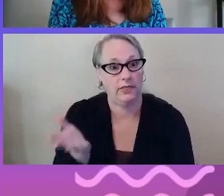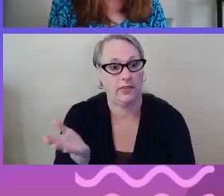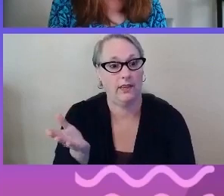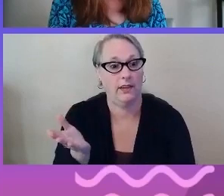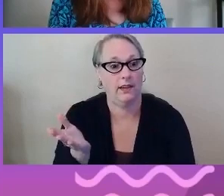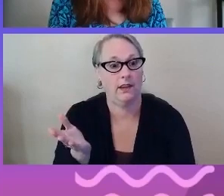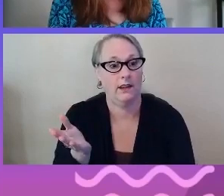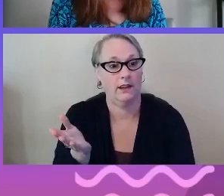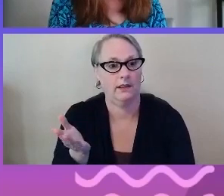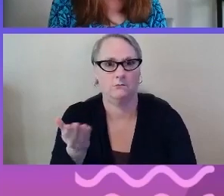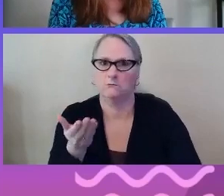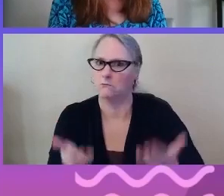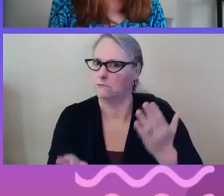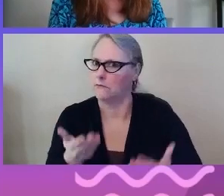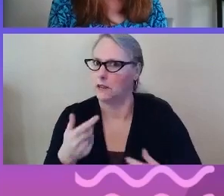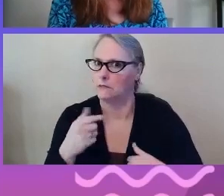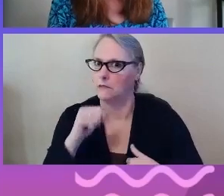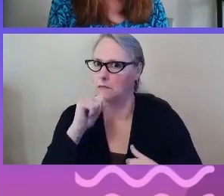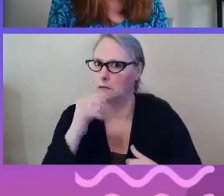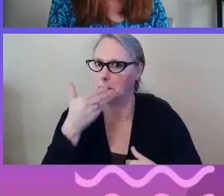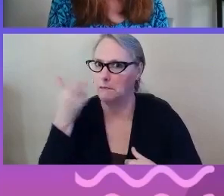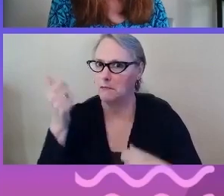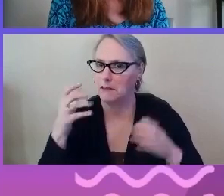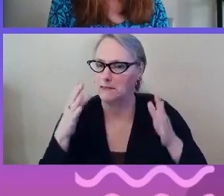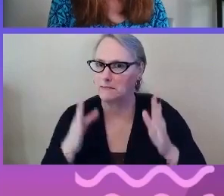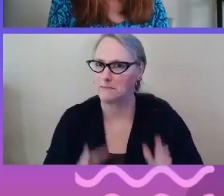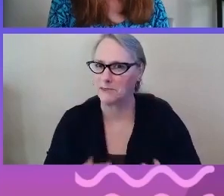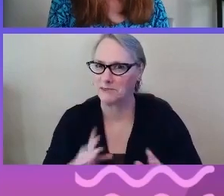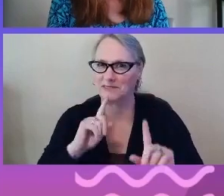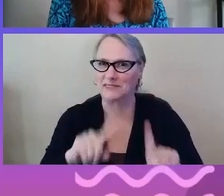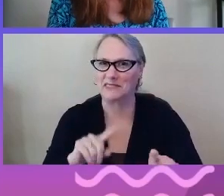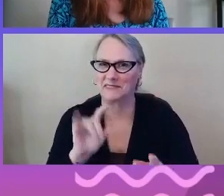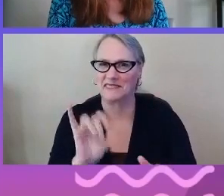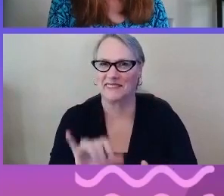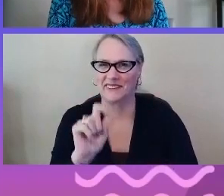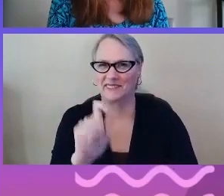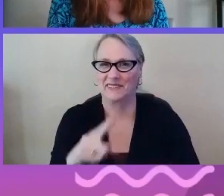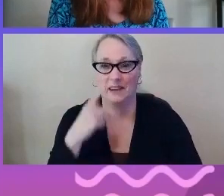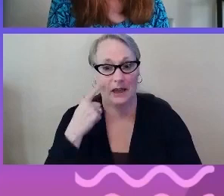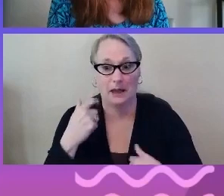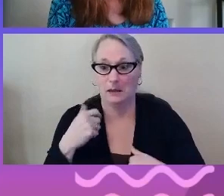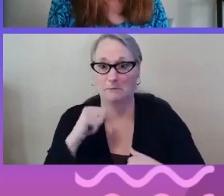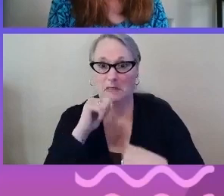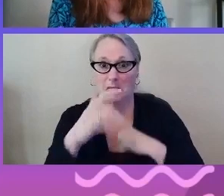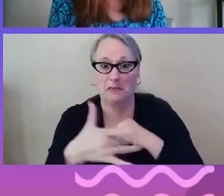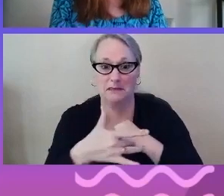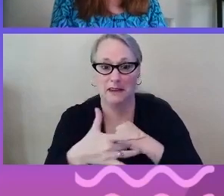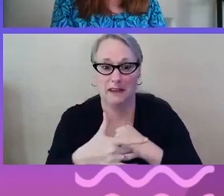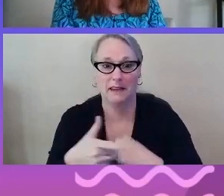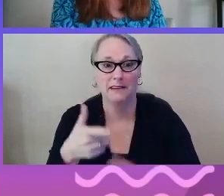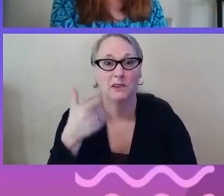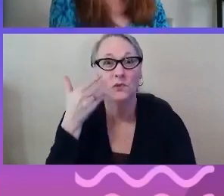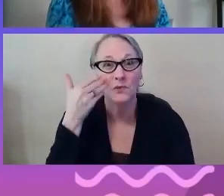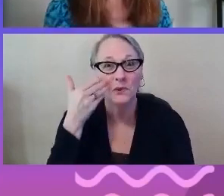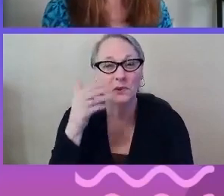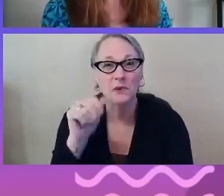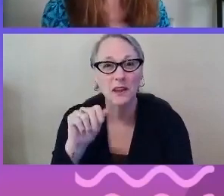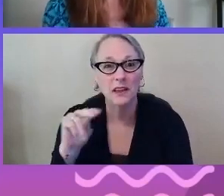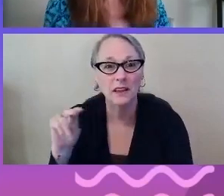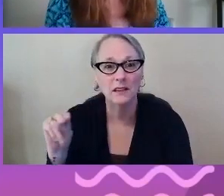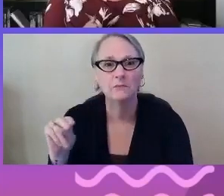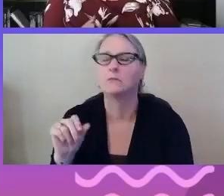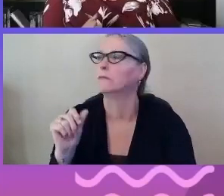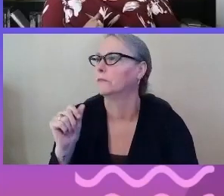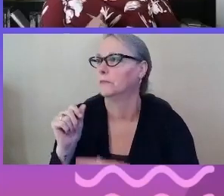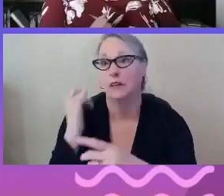I'm maybe not the best person to answer that question because I'm not the tech. Do you know the answer to that, Anne? Yeah, so any materials that were